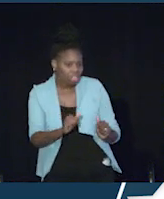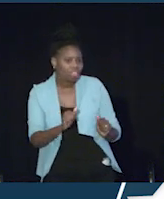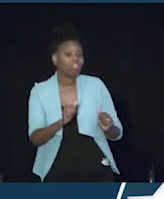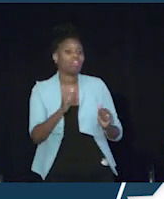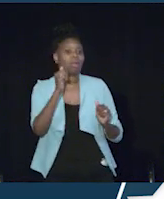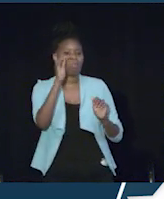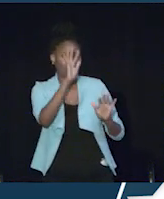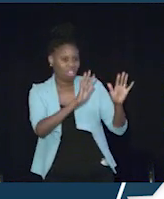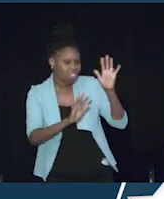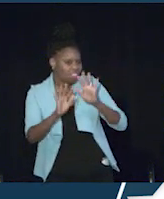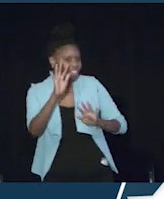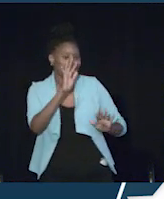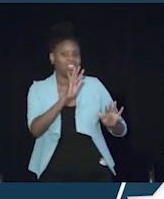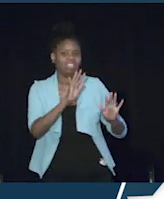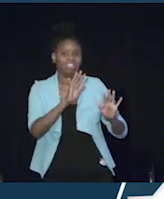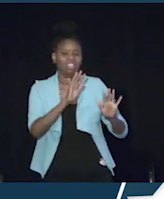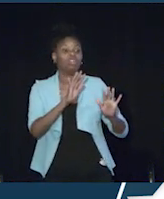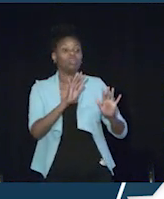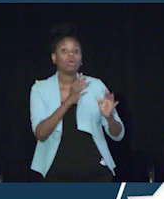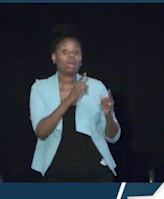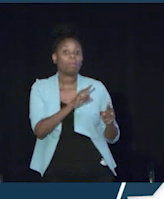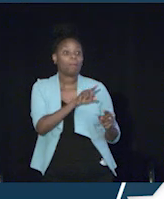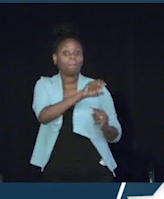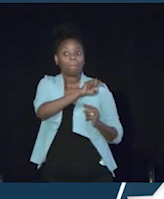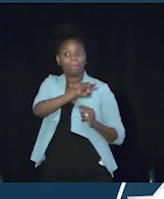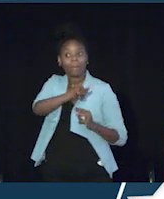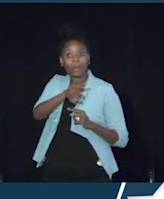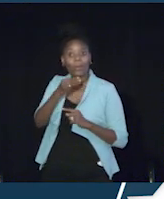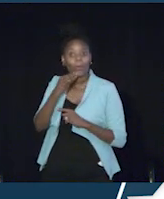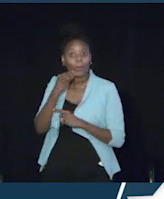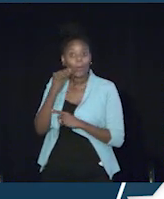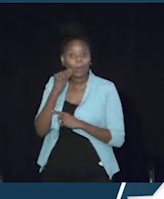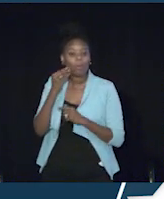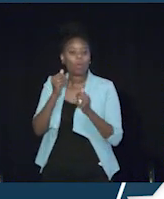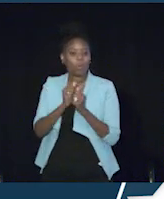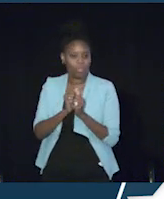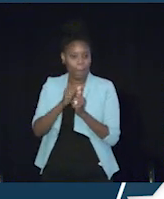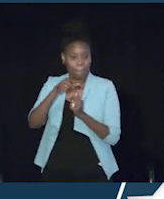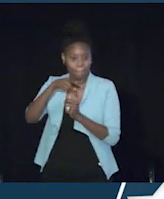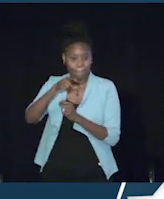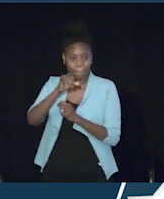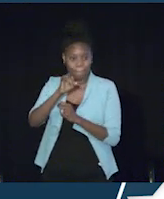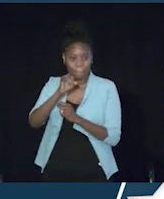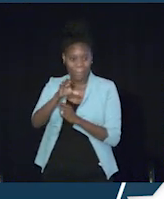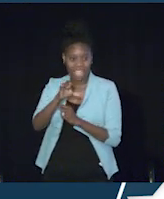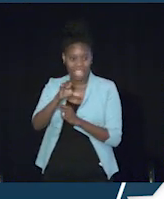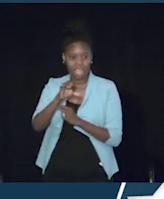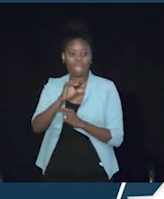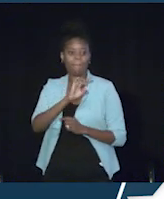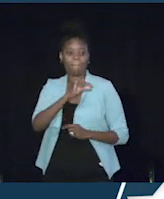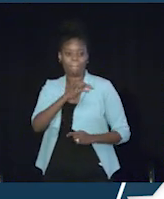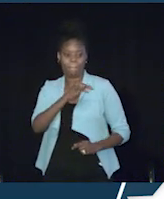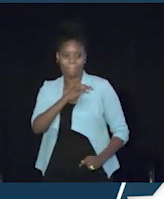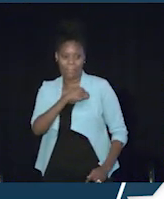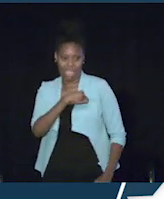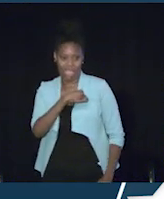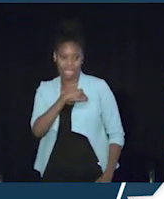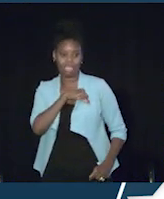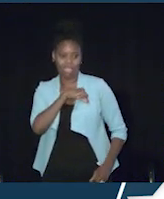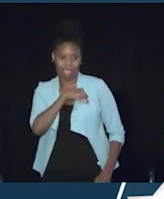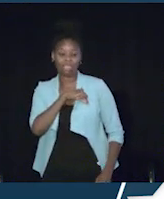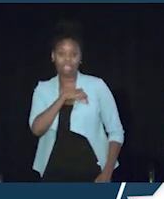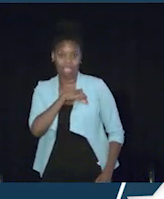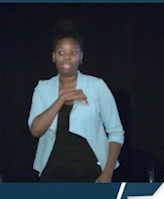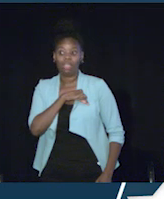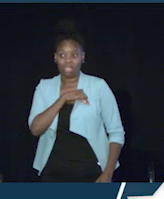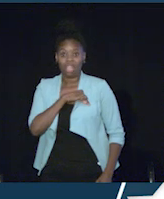so. But they sent me home with a PICC line, and they said once the blood infection